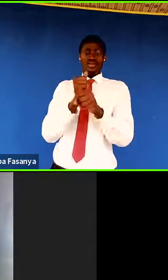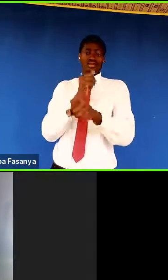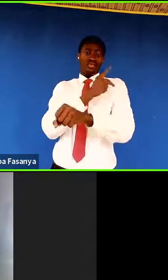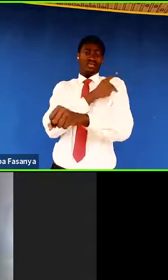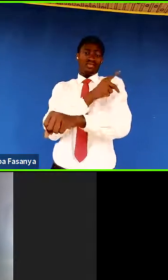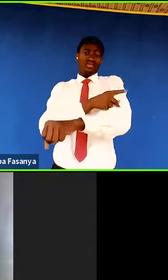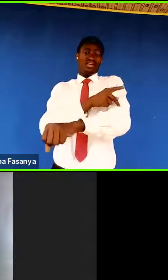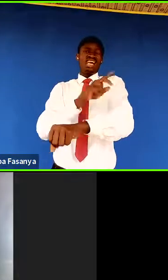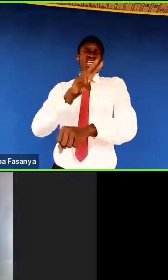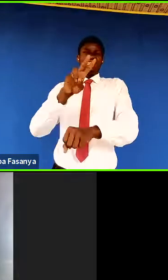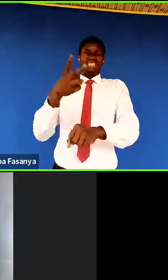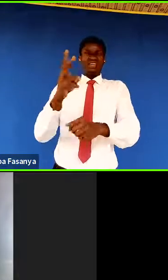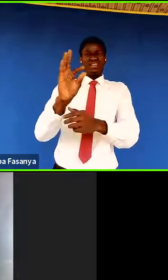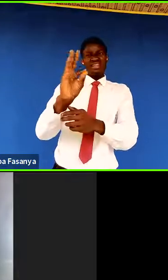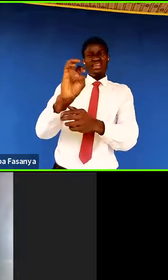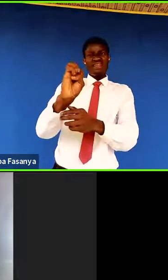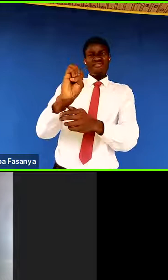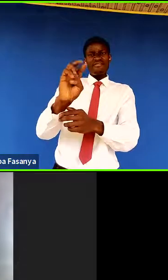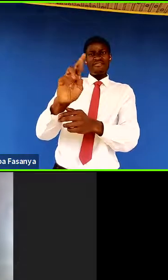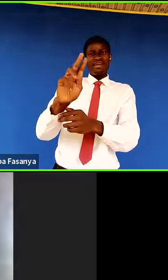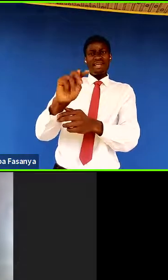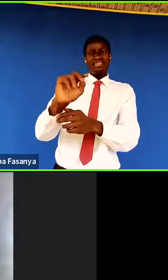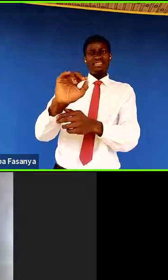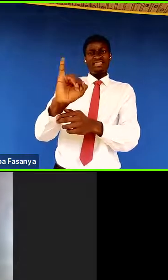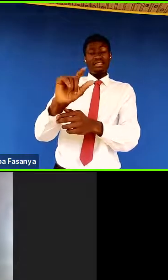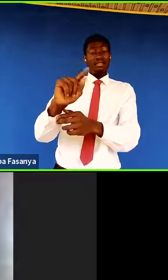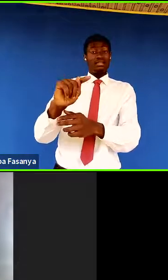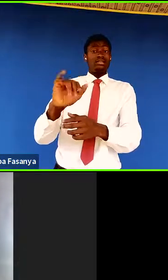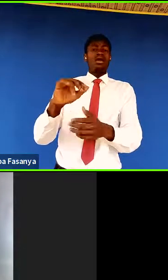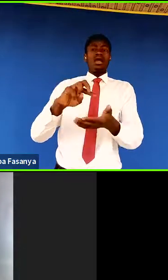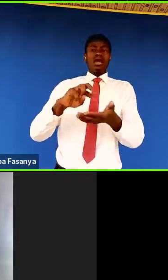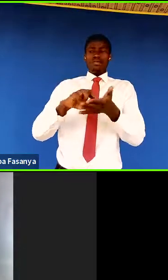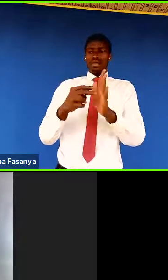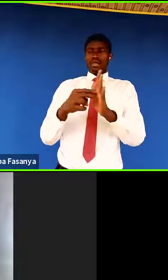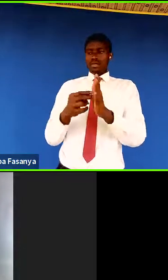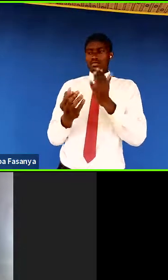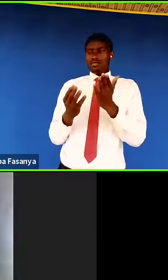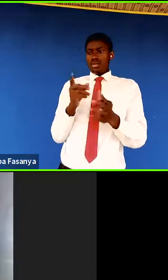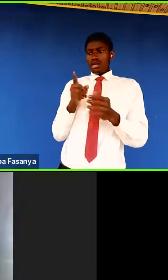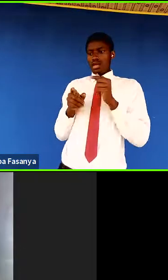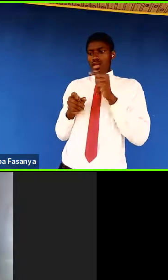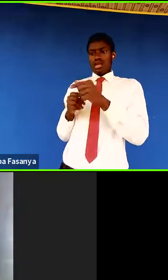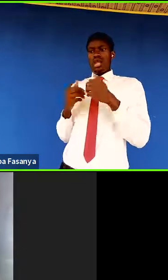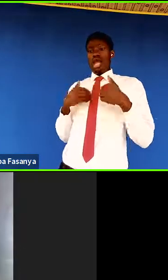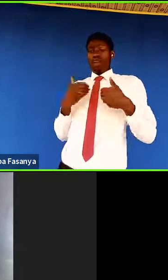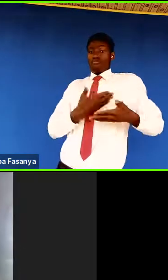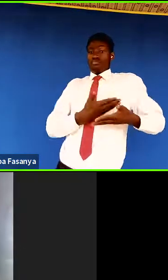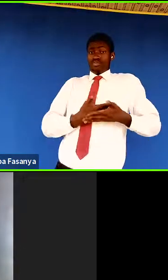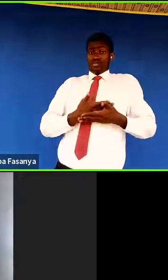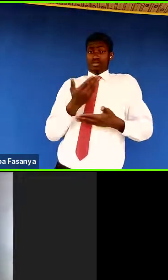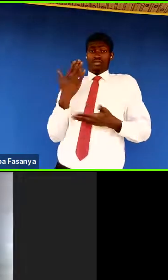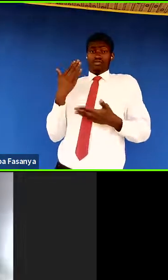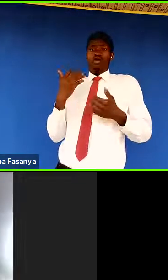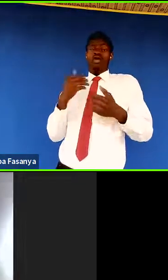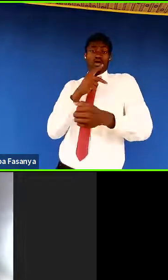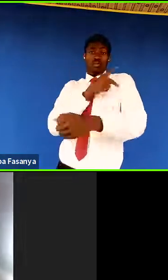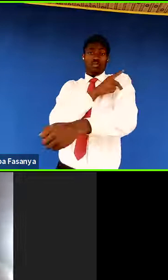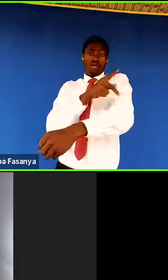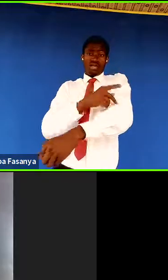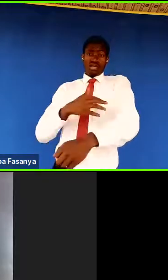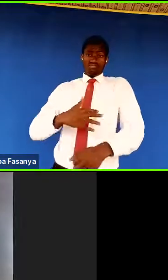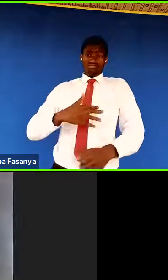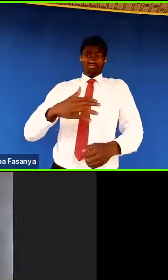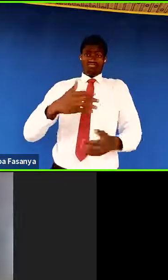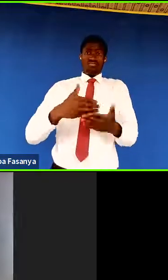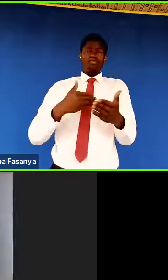fertility is when you've had a baby before, whether you bring forth the baby, the fact that you've been pregnant before and you're not able to get pregnant again,